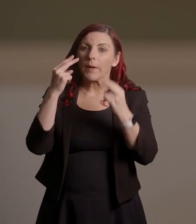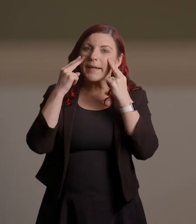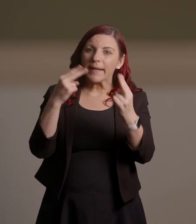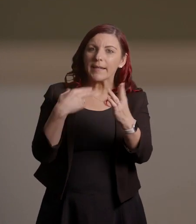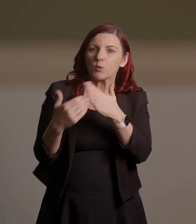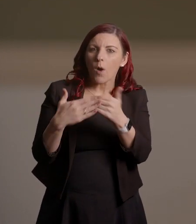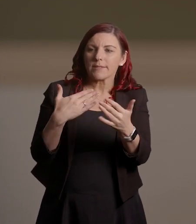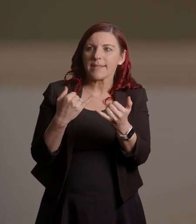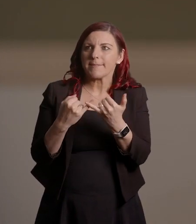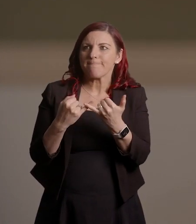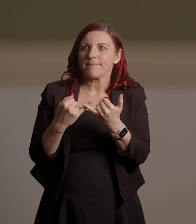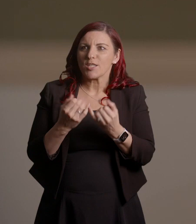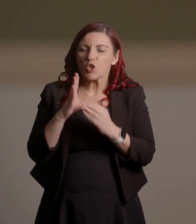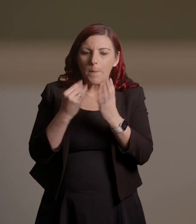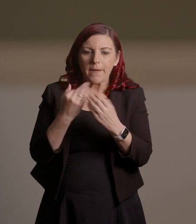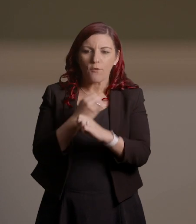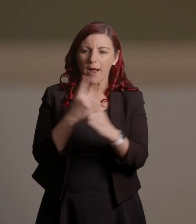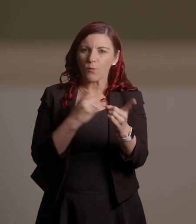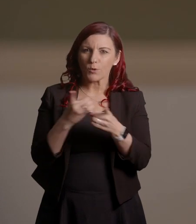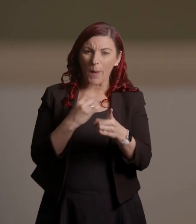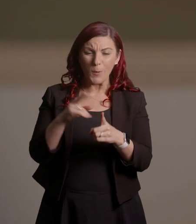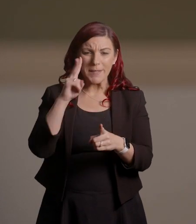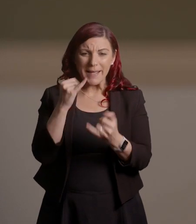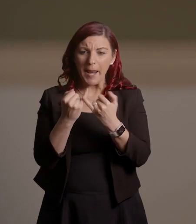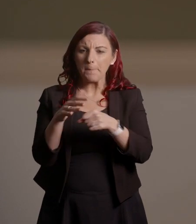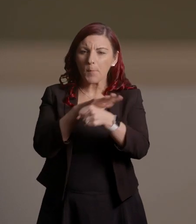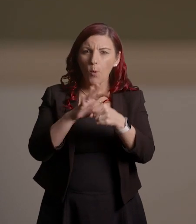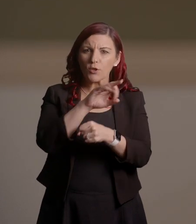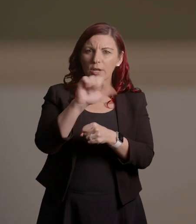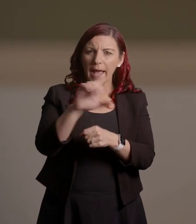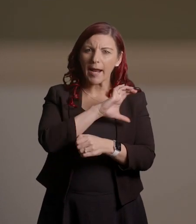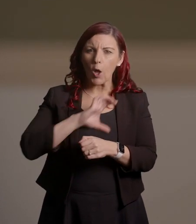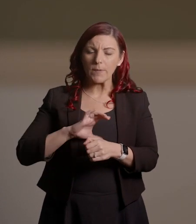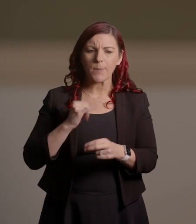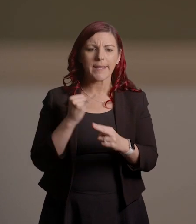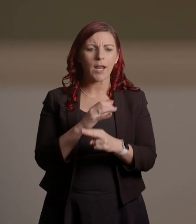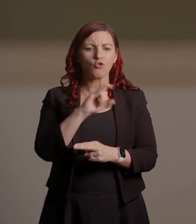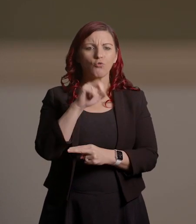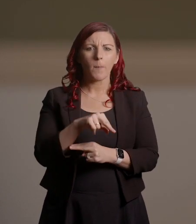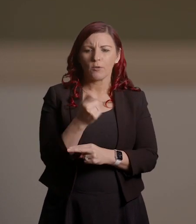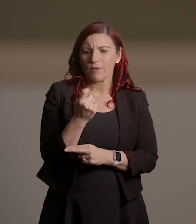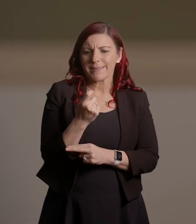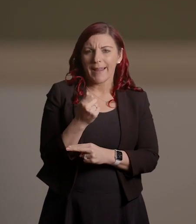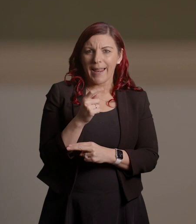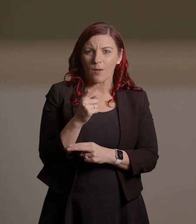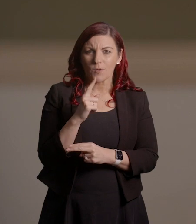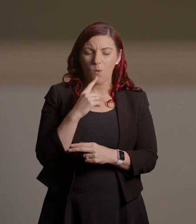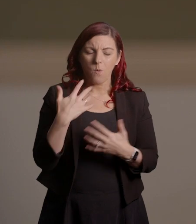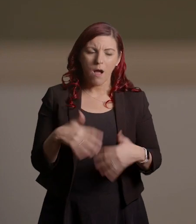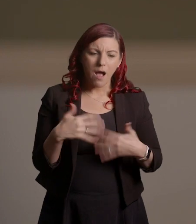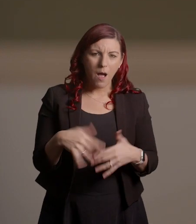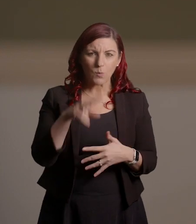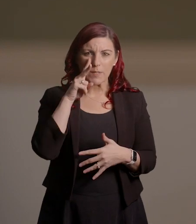we needed was an outlet for everyone, and you can see it in the local GAA clubs themselves. I went down to Crumlin recently, and it was